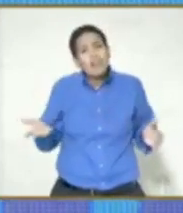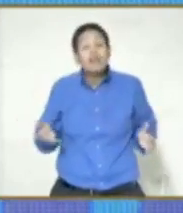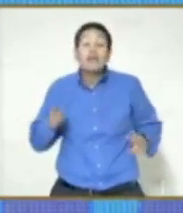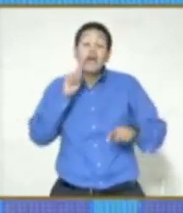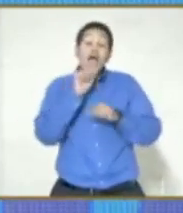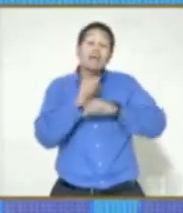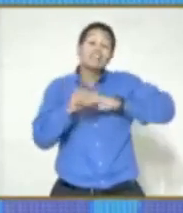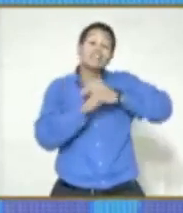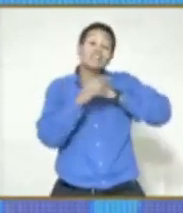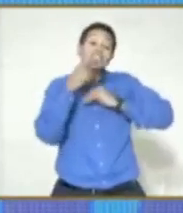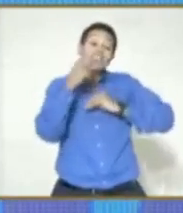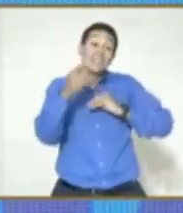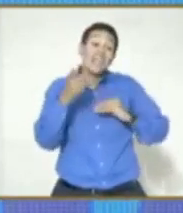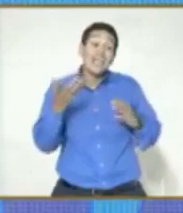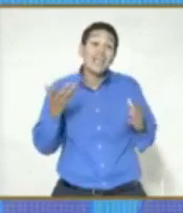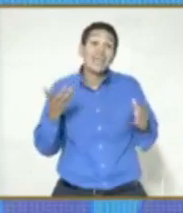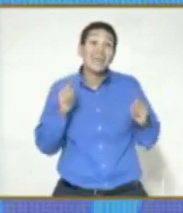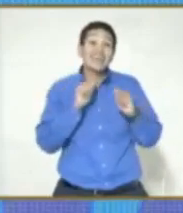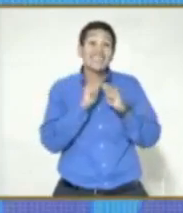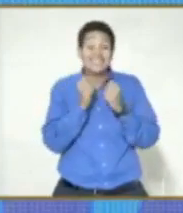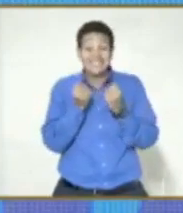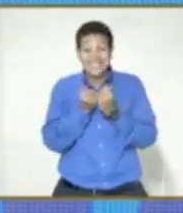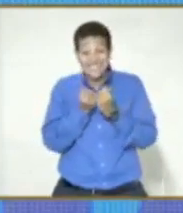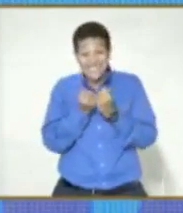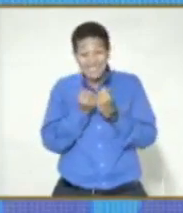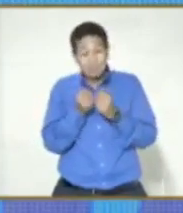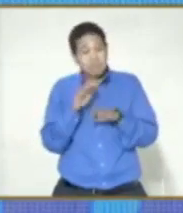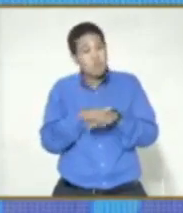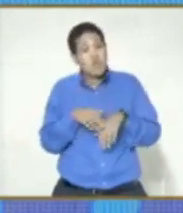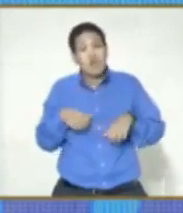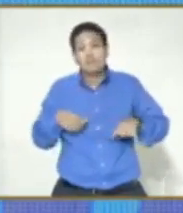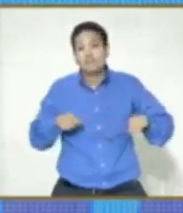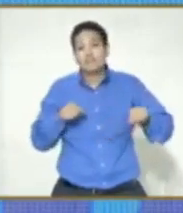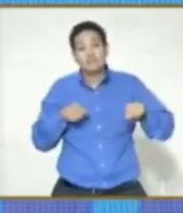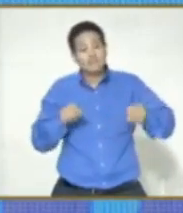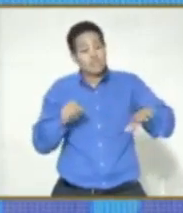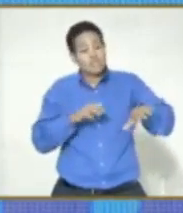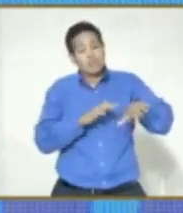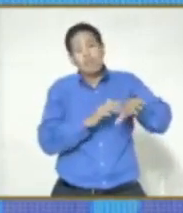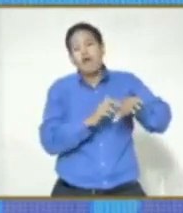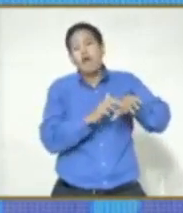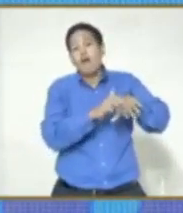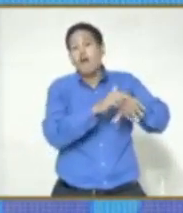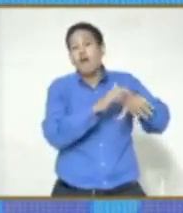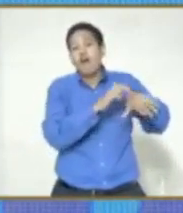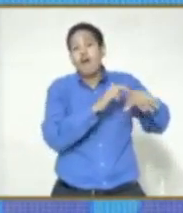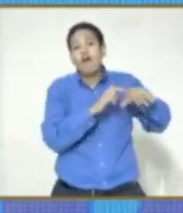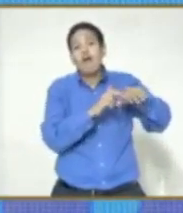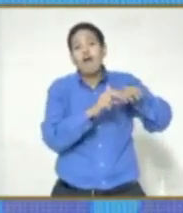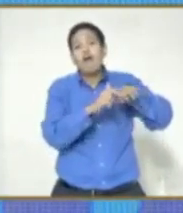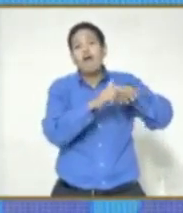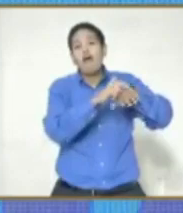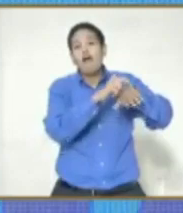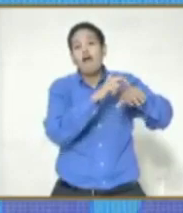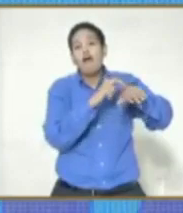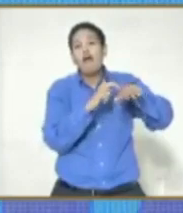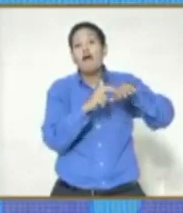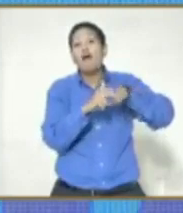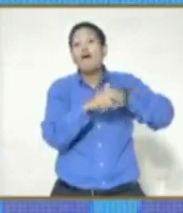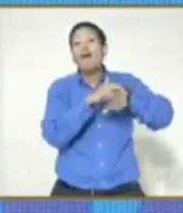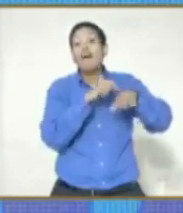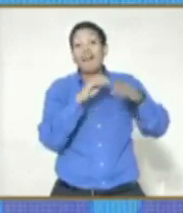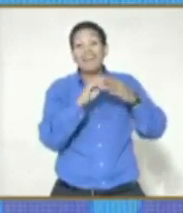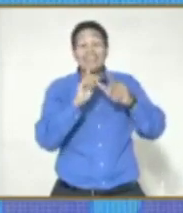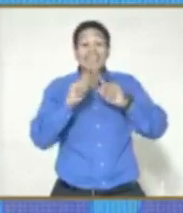is a roaming team that is roaming the corporate area, going into various areas. When